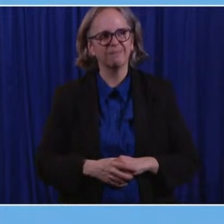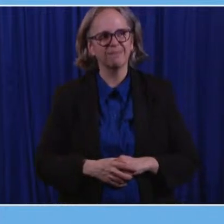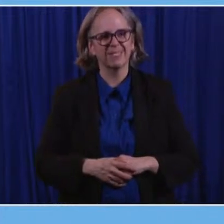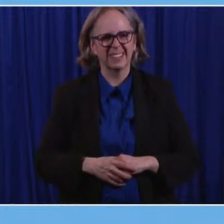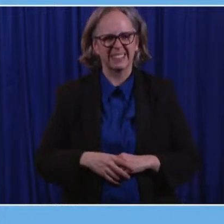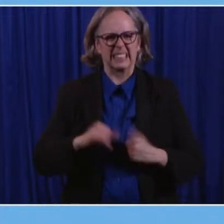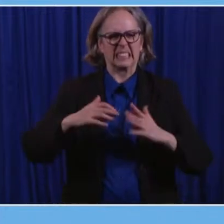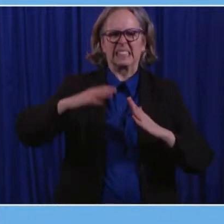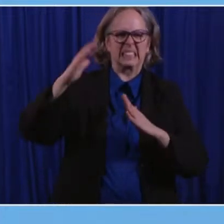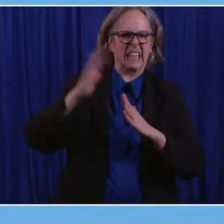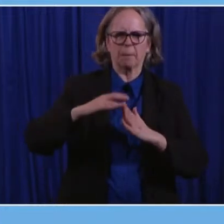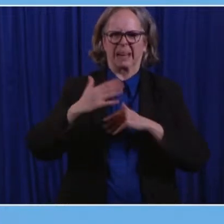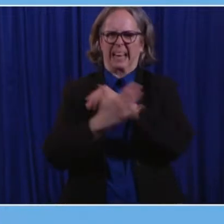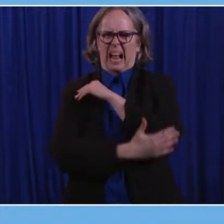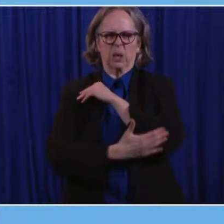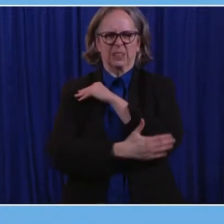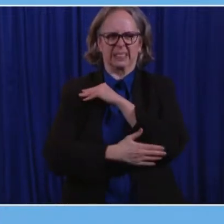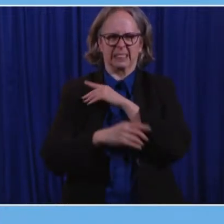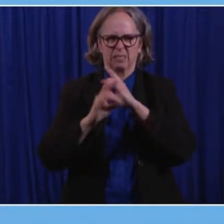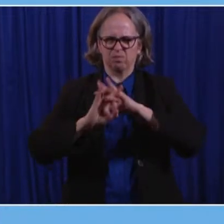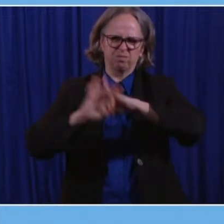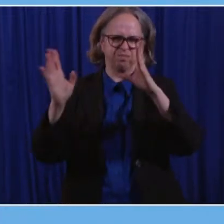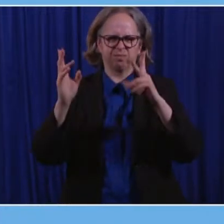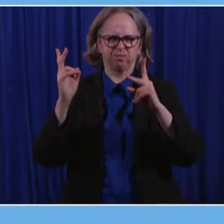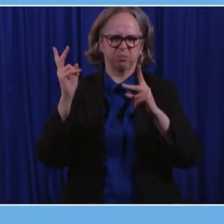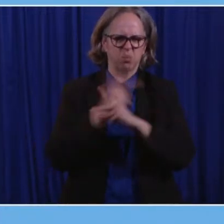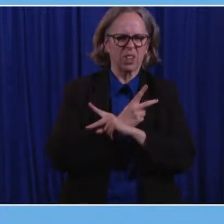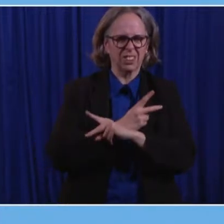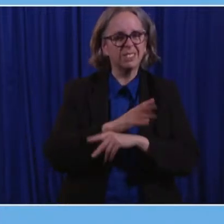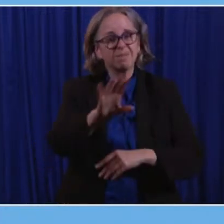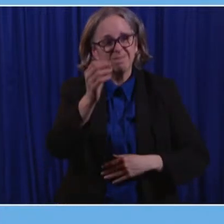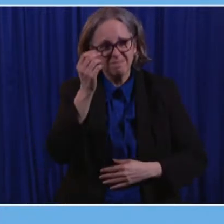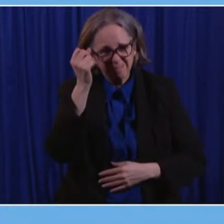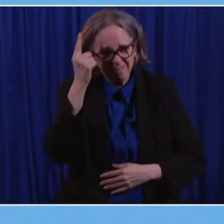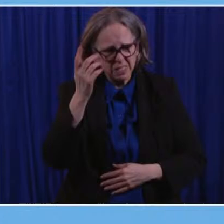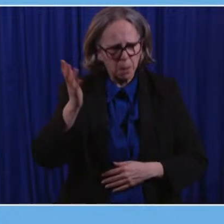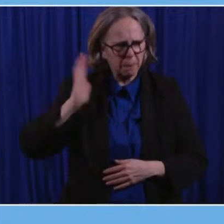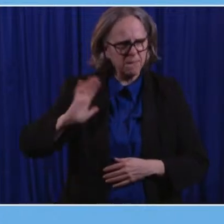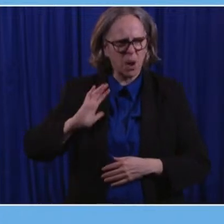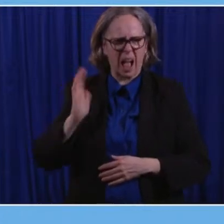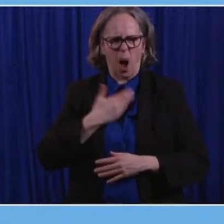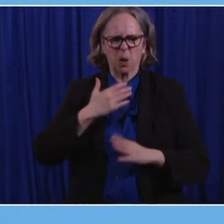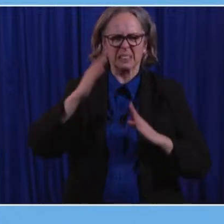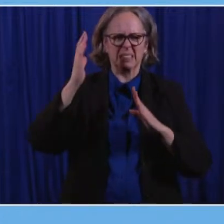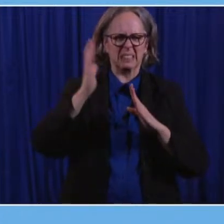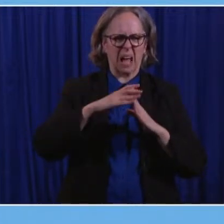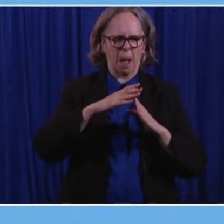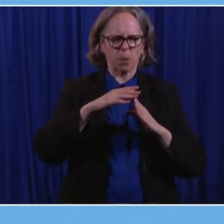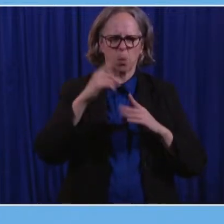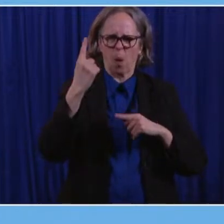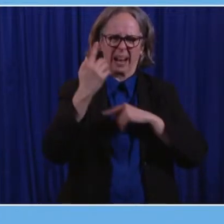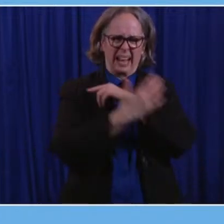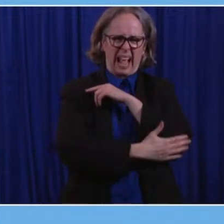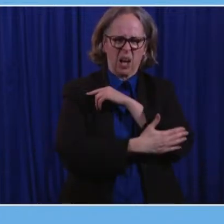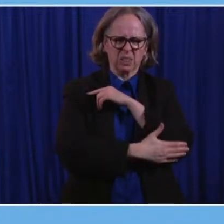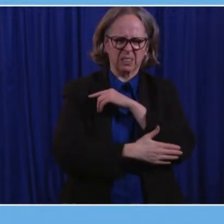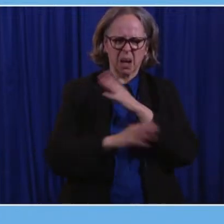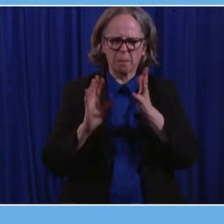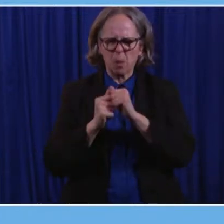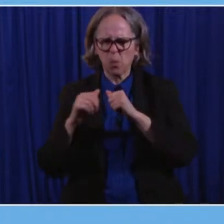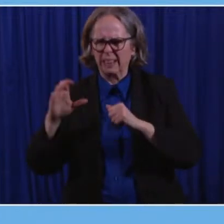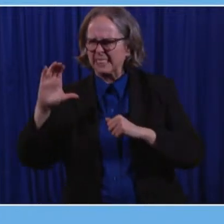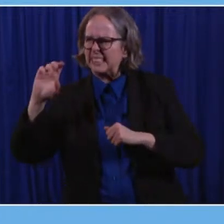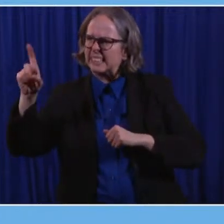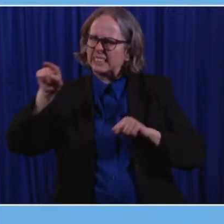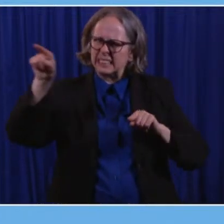top counties. And it wasn't too long ago that our top county was 11 times what the CDC said was a high